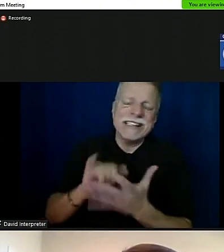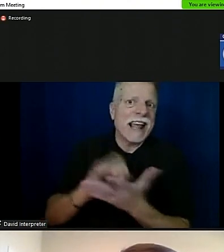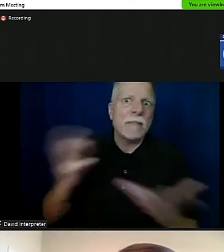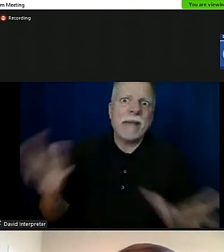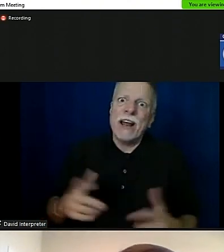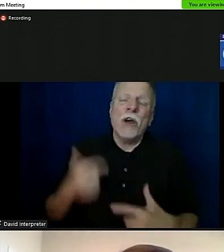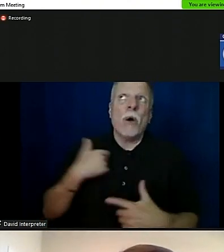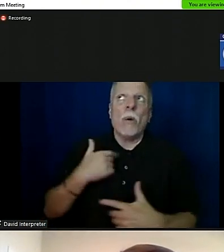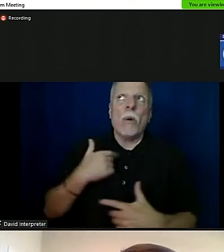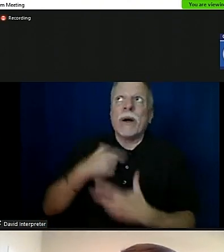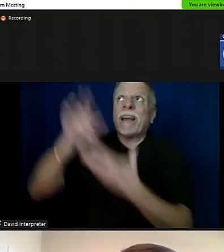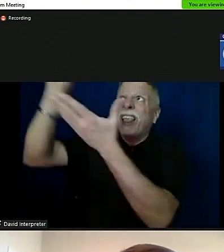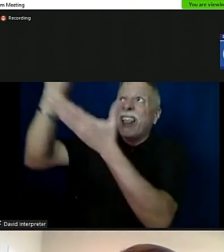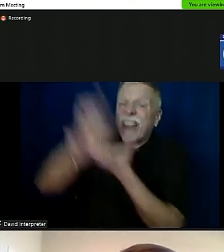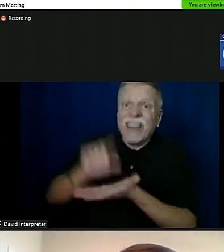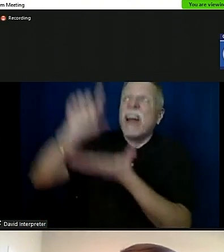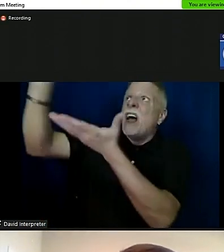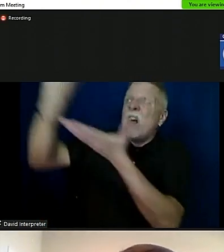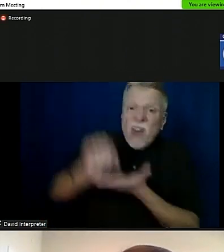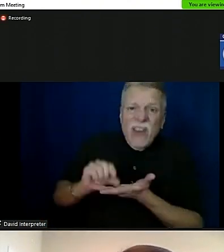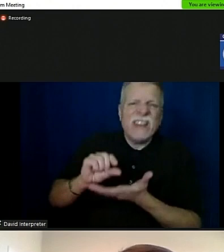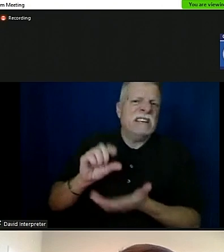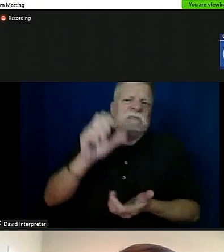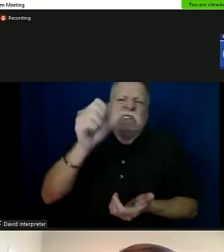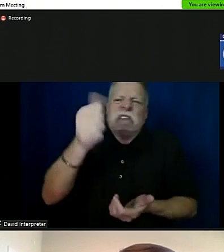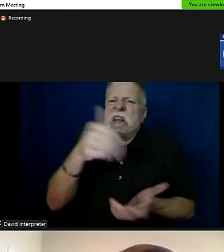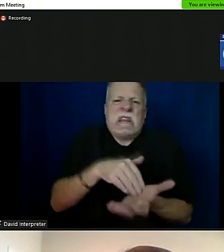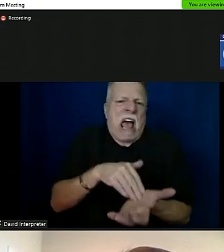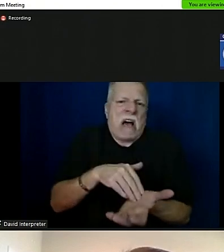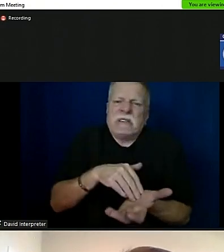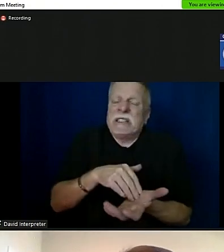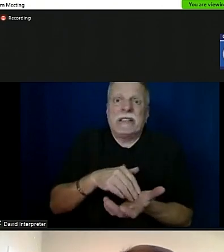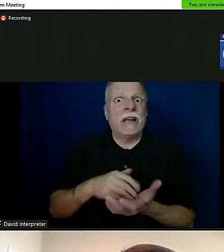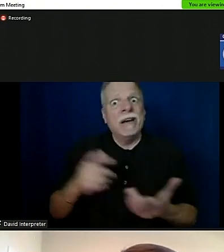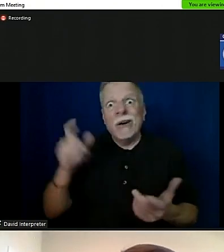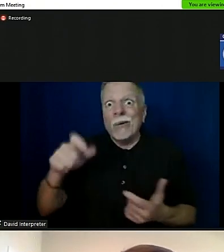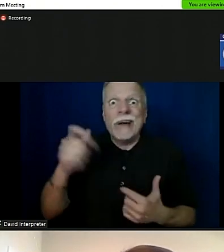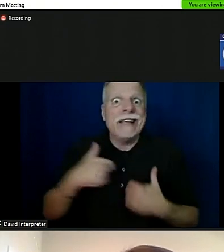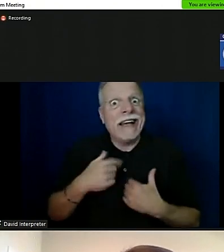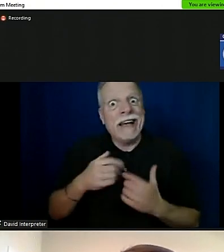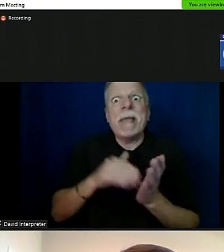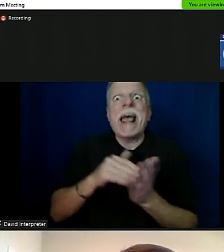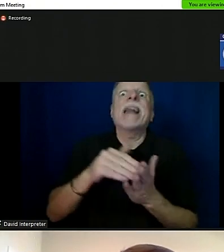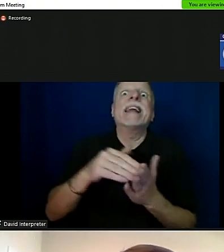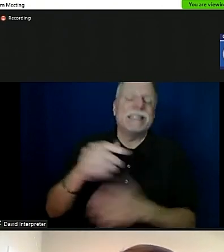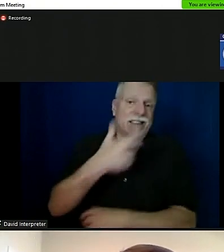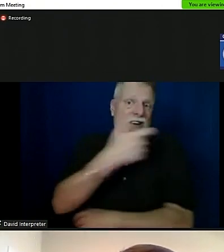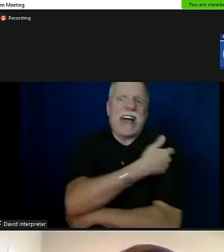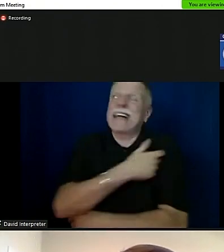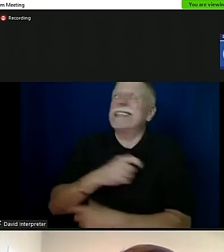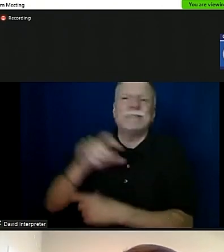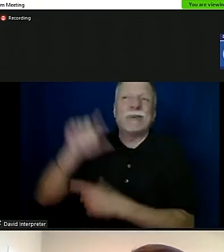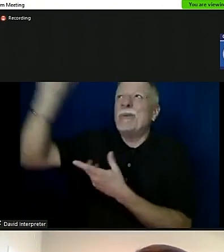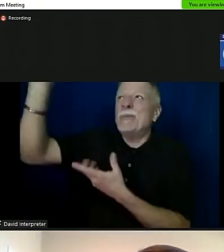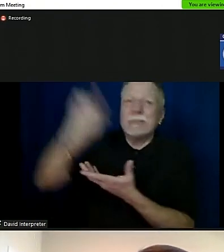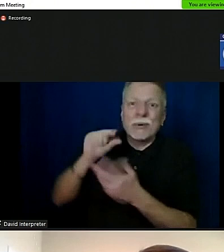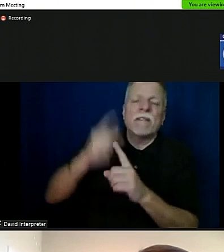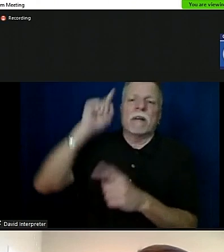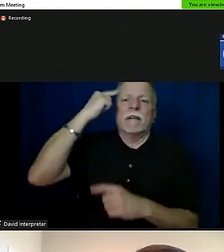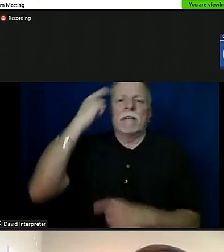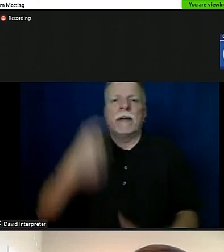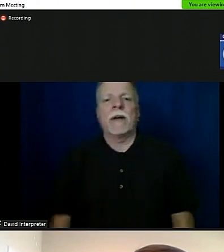allocations each week, in the tens of thousands of range, not the hundreds and not the millions that, we want to get it to.